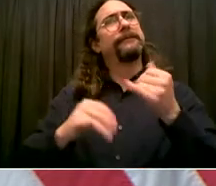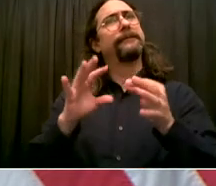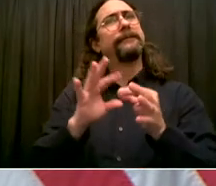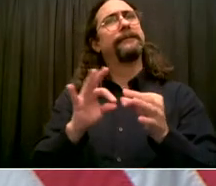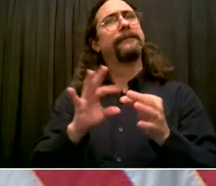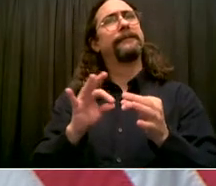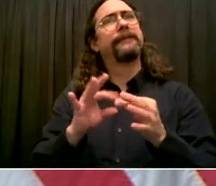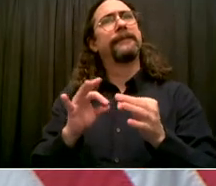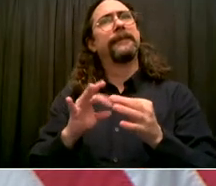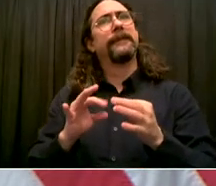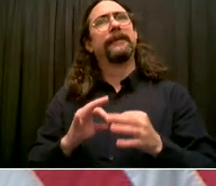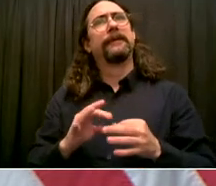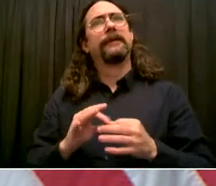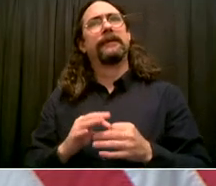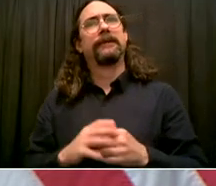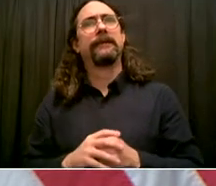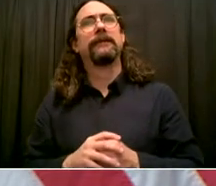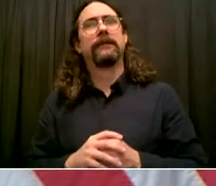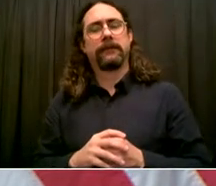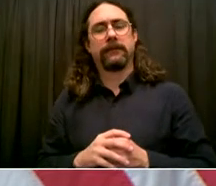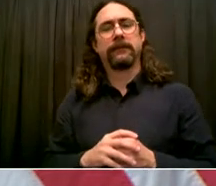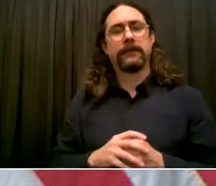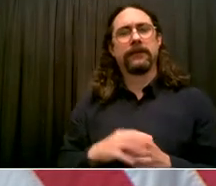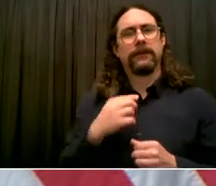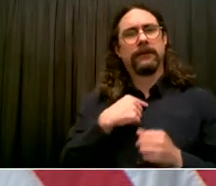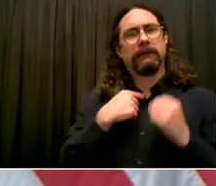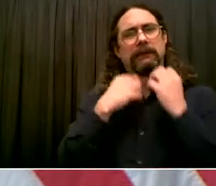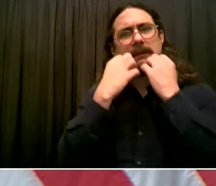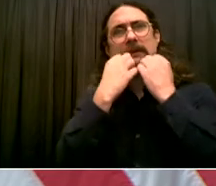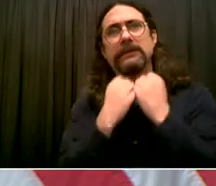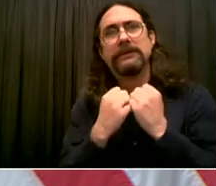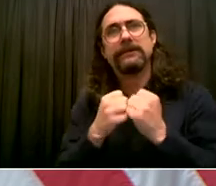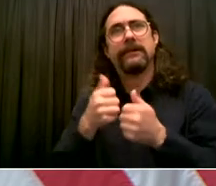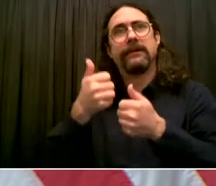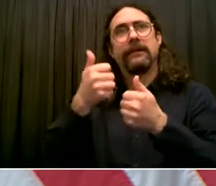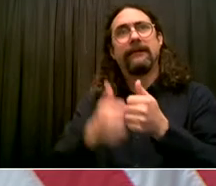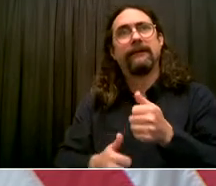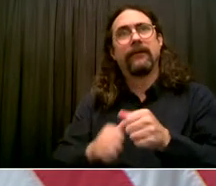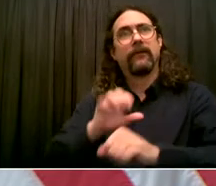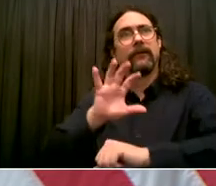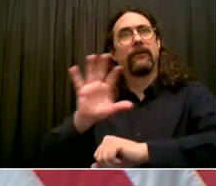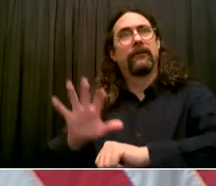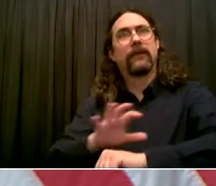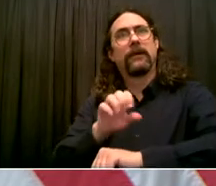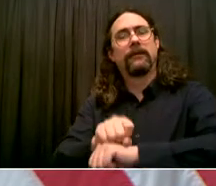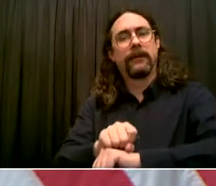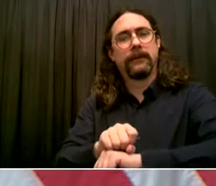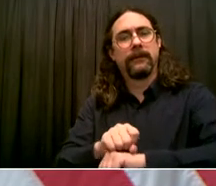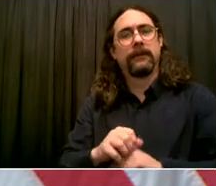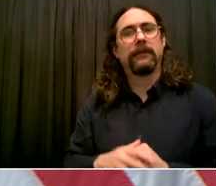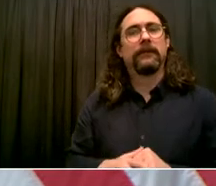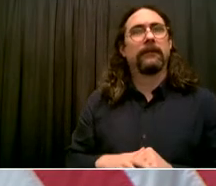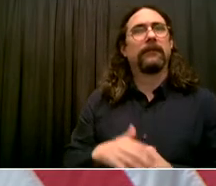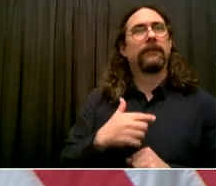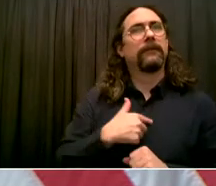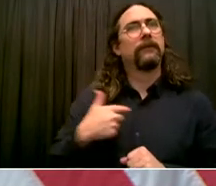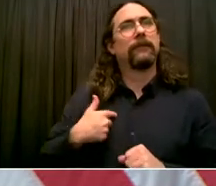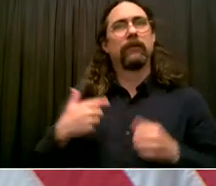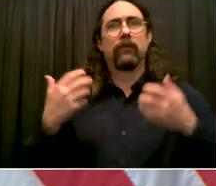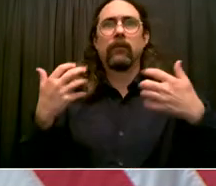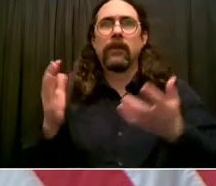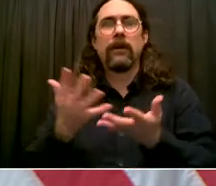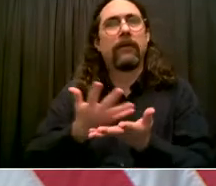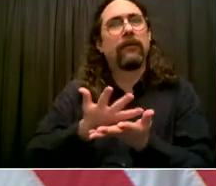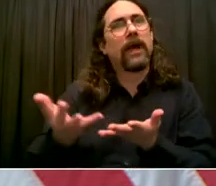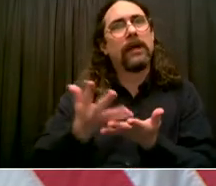that that appointments are not being booked, then those do get opened up to broader